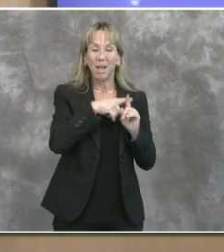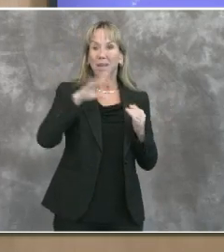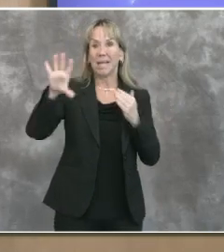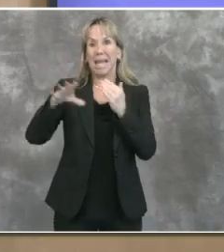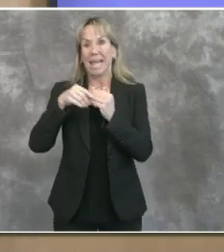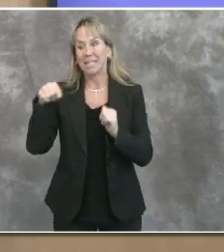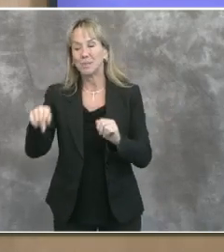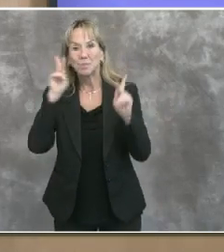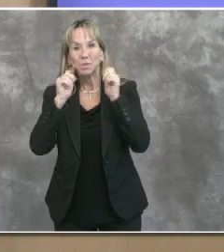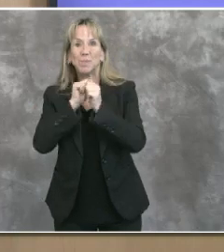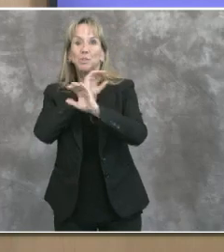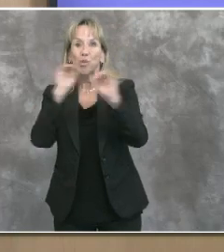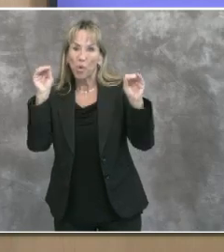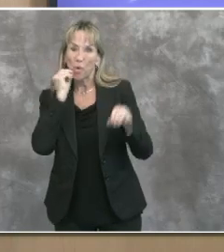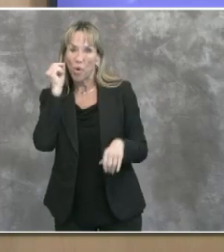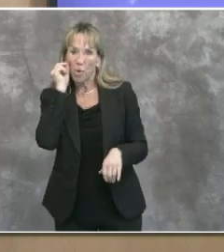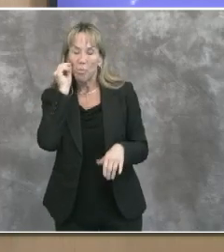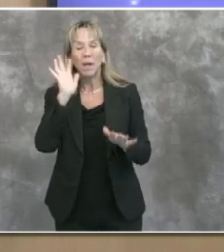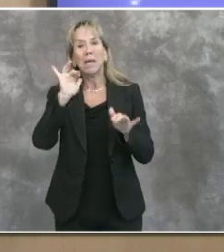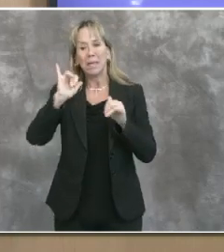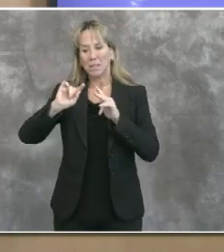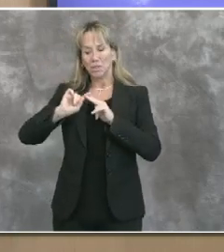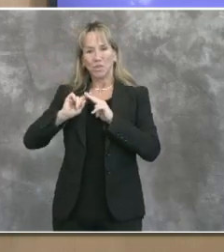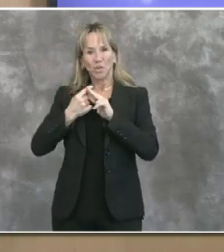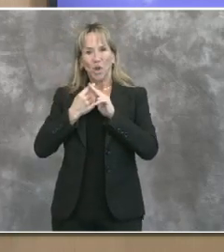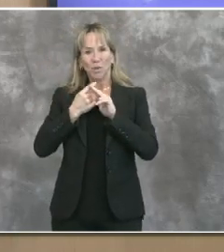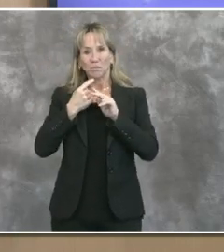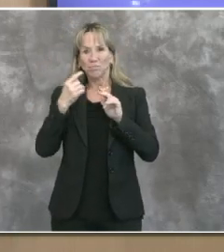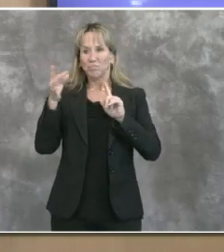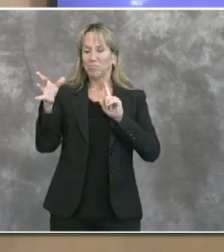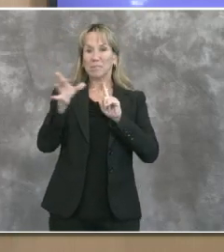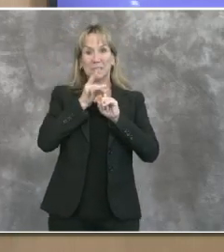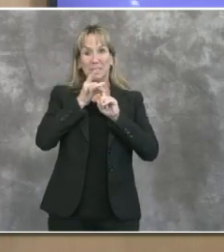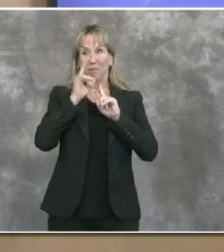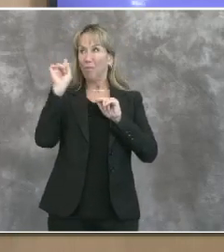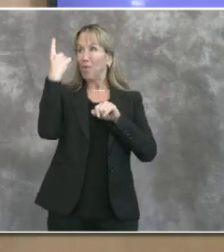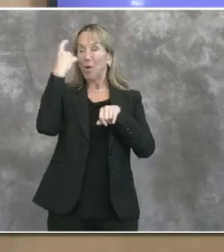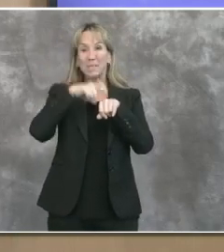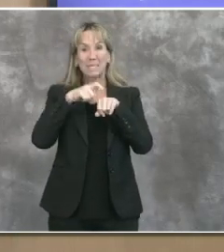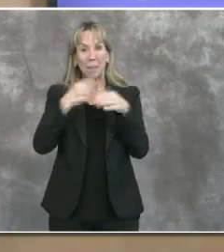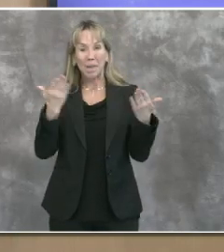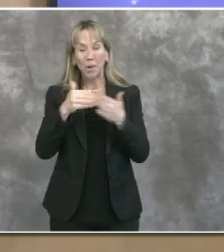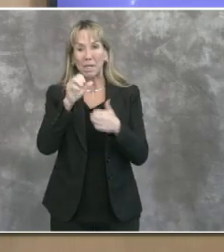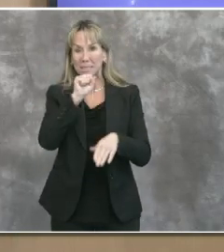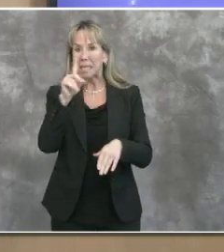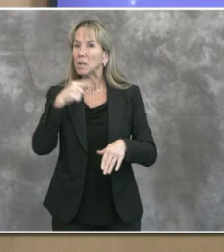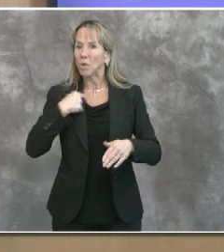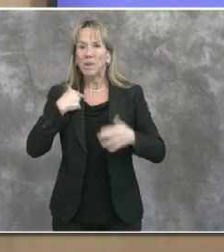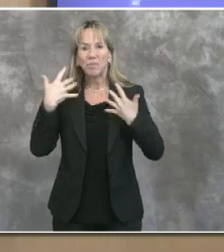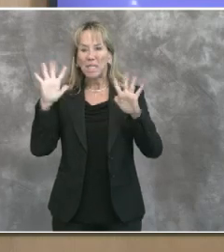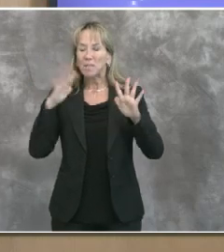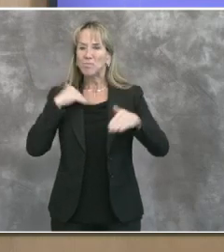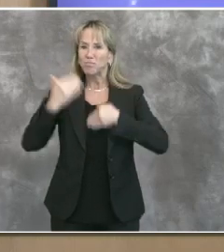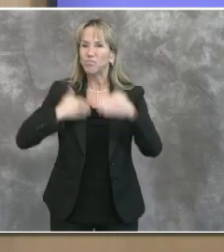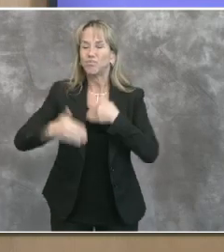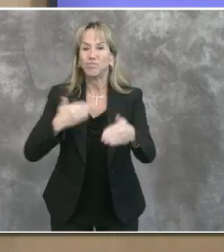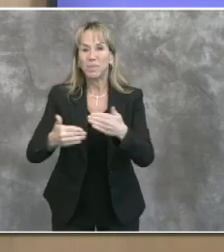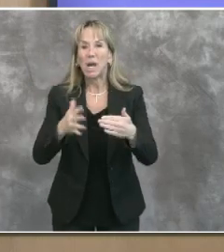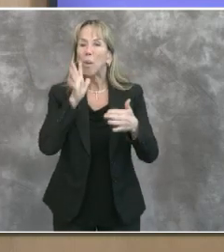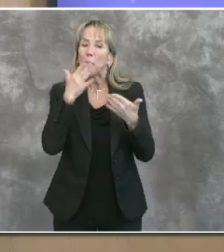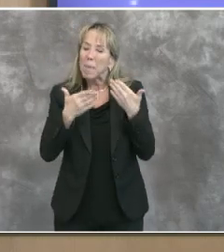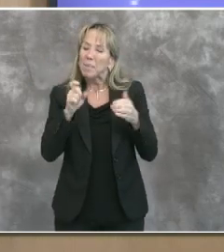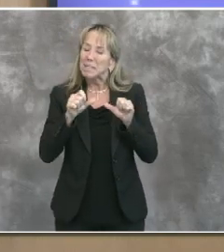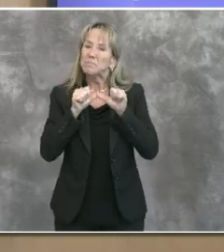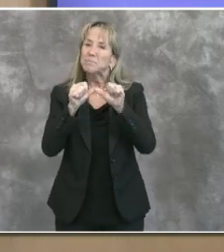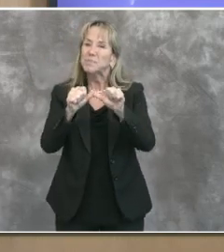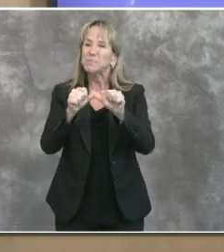been underway on since well before the onset of our first case, and something we are mindful will definitely need to continue into the next phases.